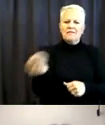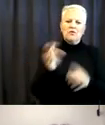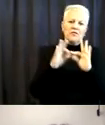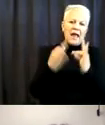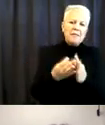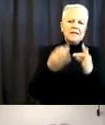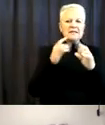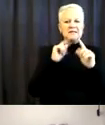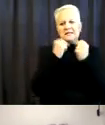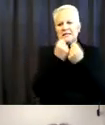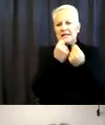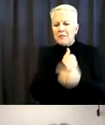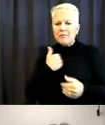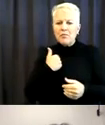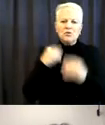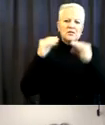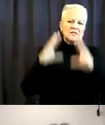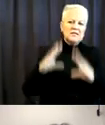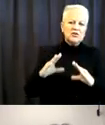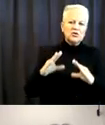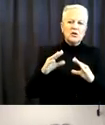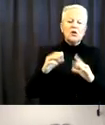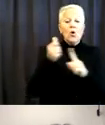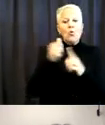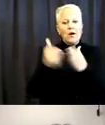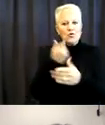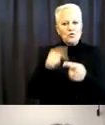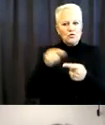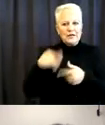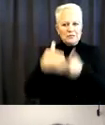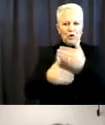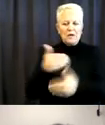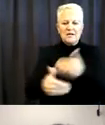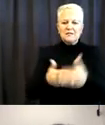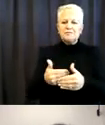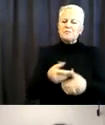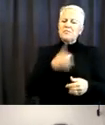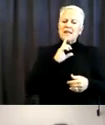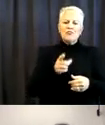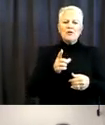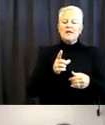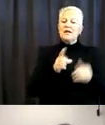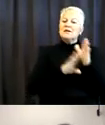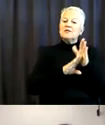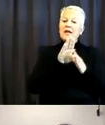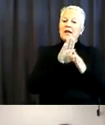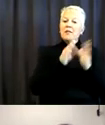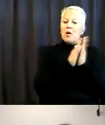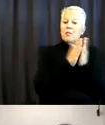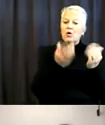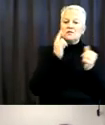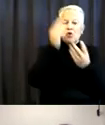and team members and teachers who are new to this, and really to put together booklets of